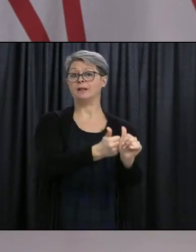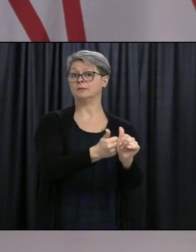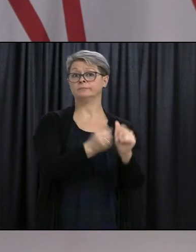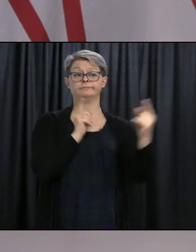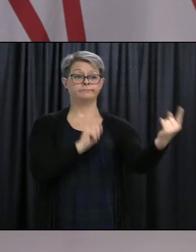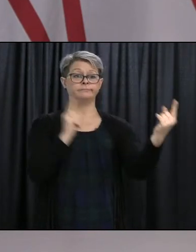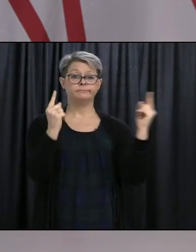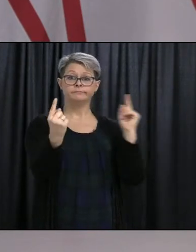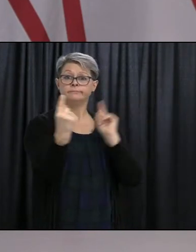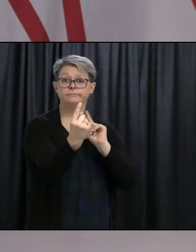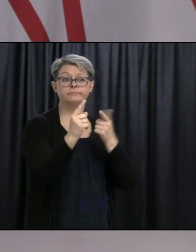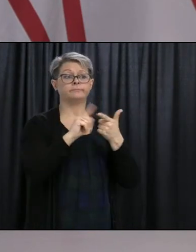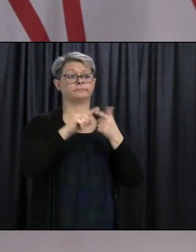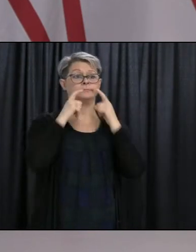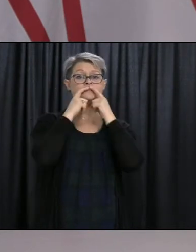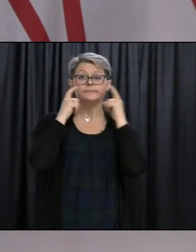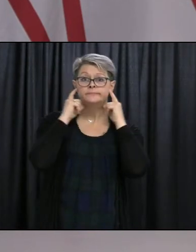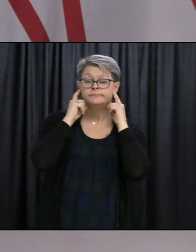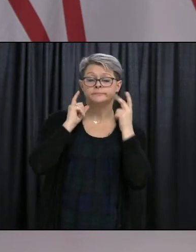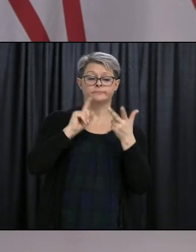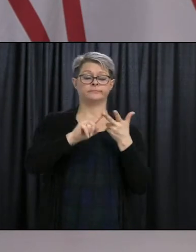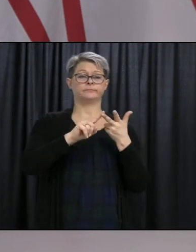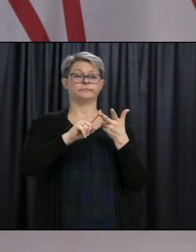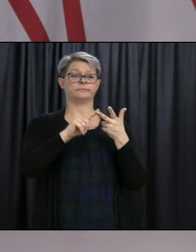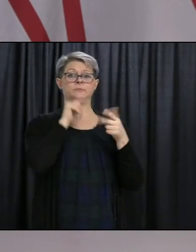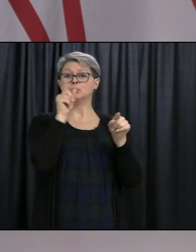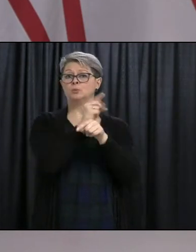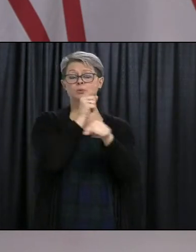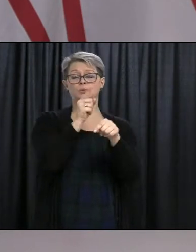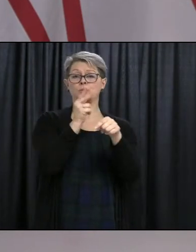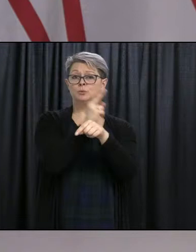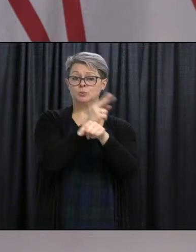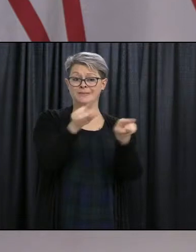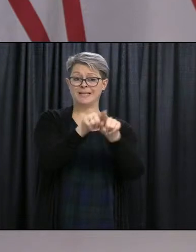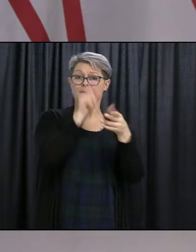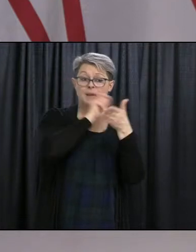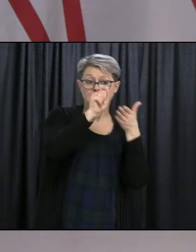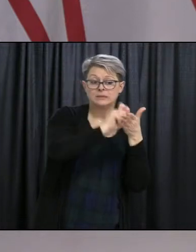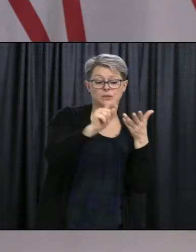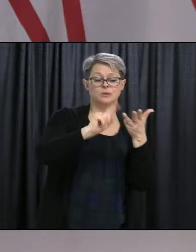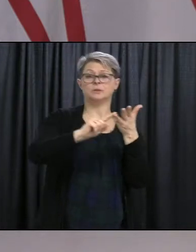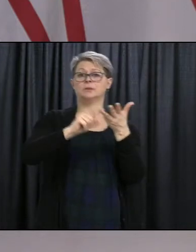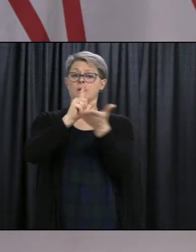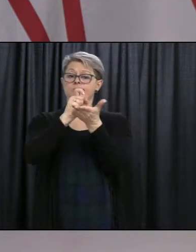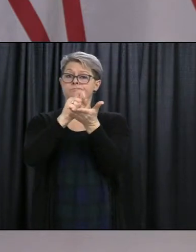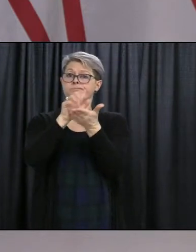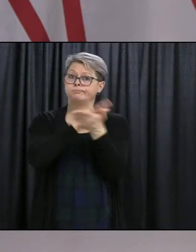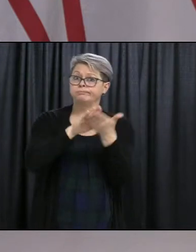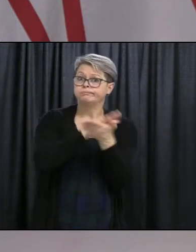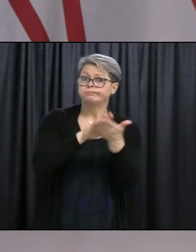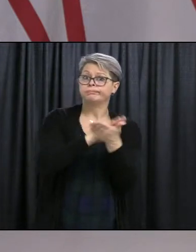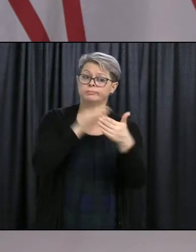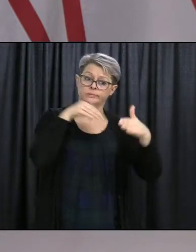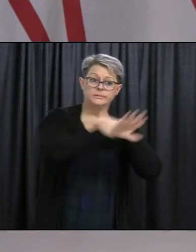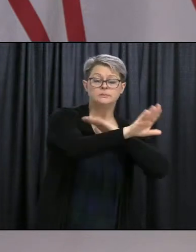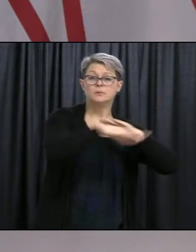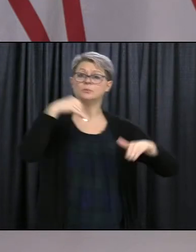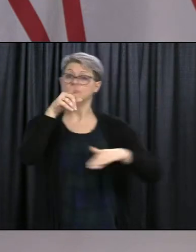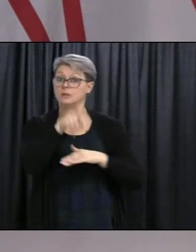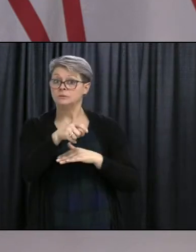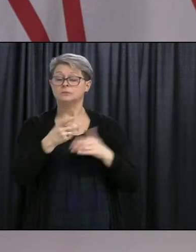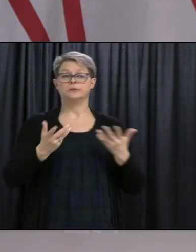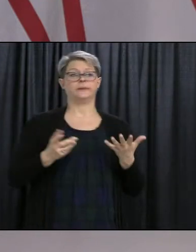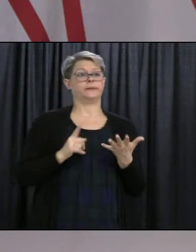physically distancing, that people are wearing masks, that they don't use the same pencils, that they use hand sanitizer when they walk into the building,